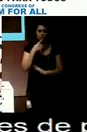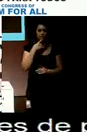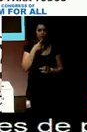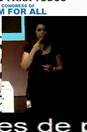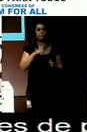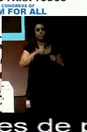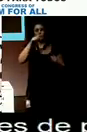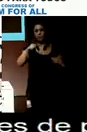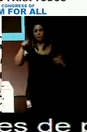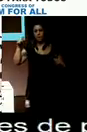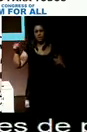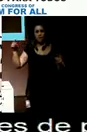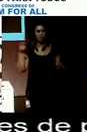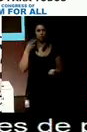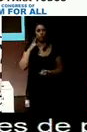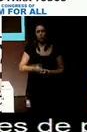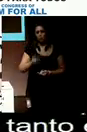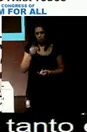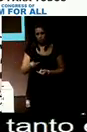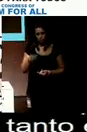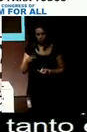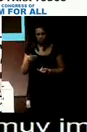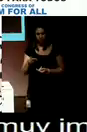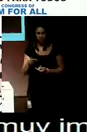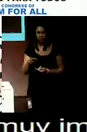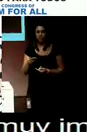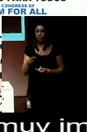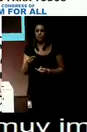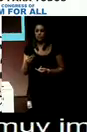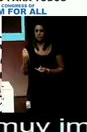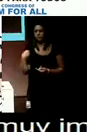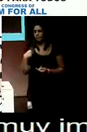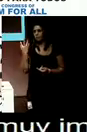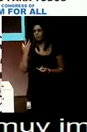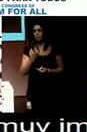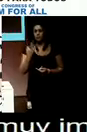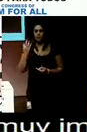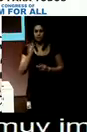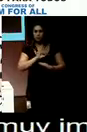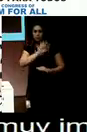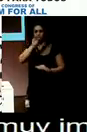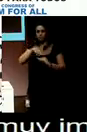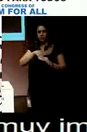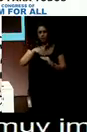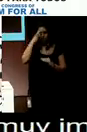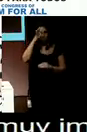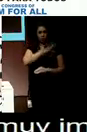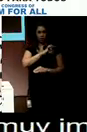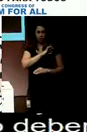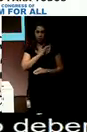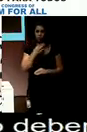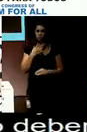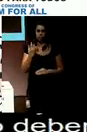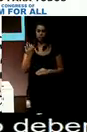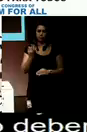the market volume is very important. That should not only add